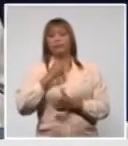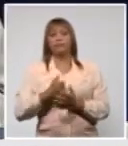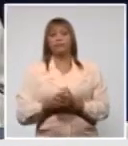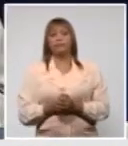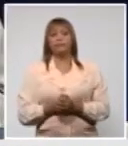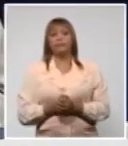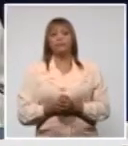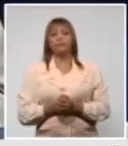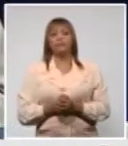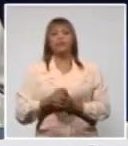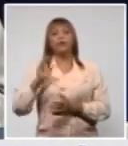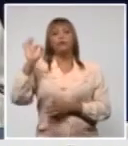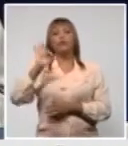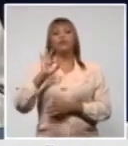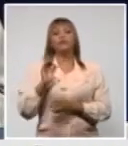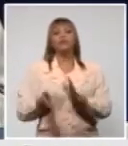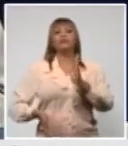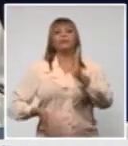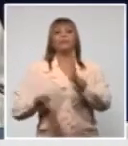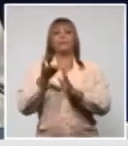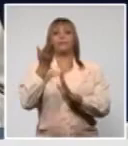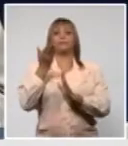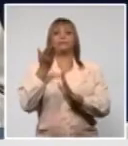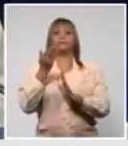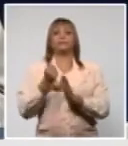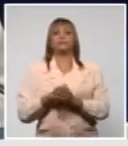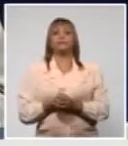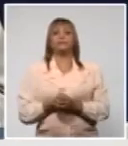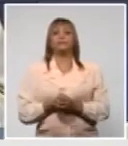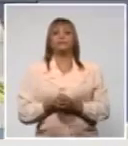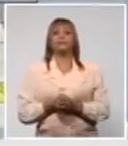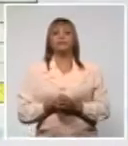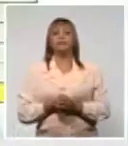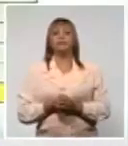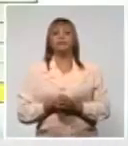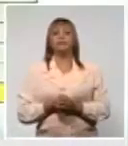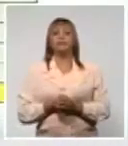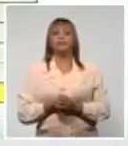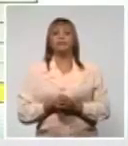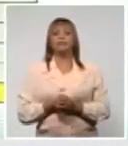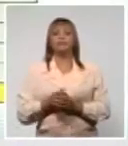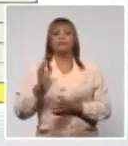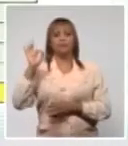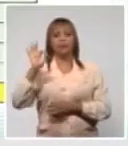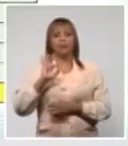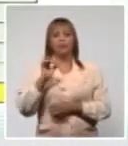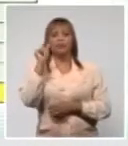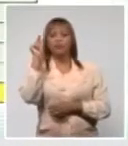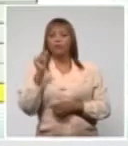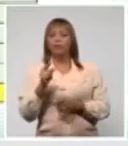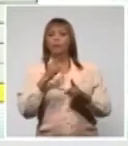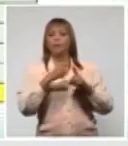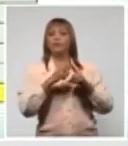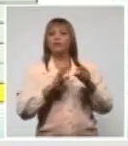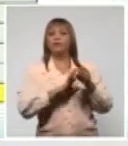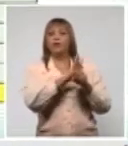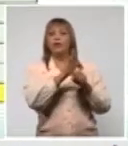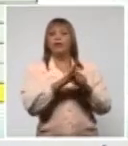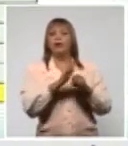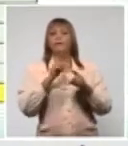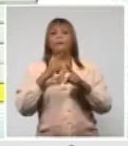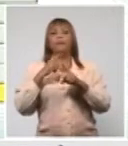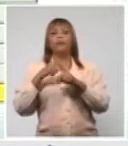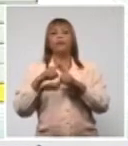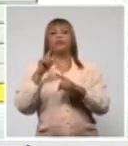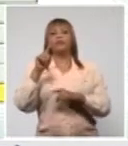Therefore, Ciego de Ávila's confirmed rate per 100,000 inhabitants over the last 15 days continues to be the highest in the